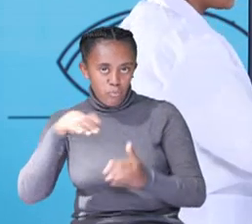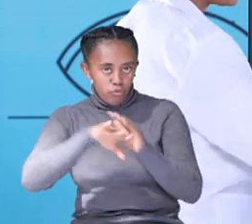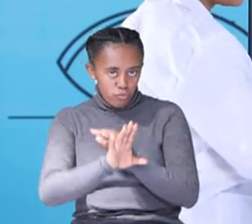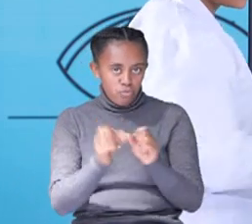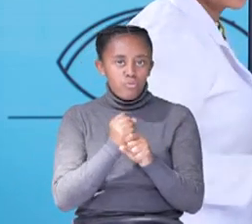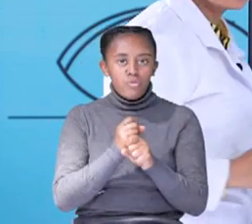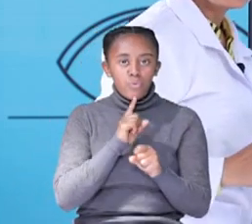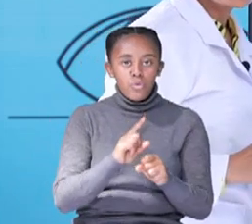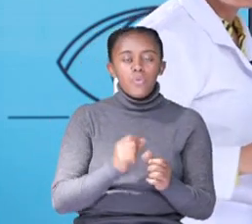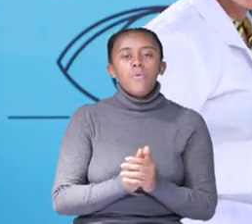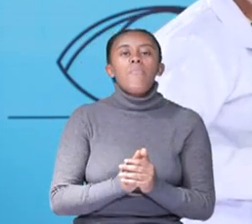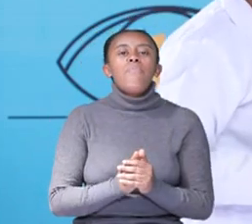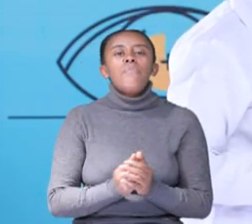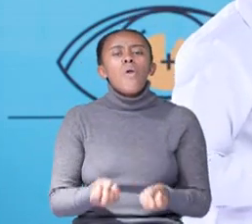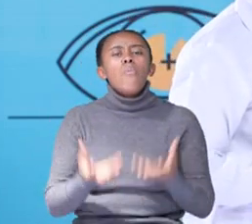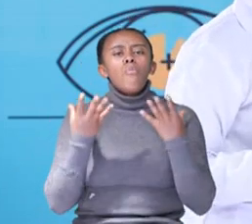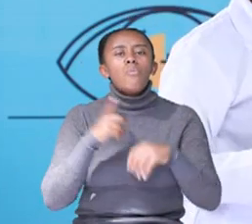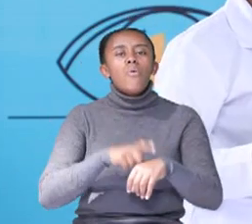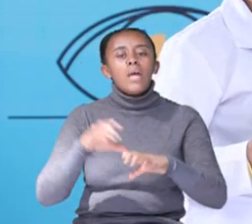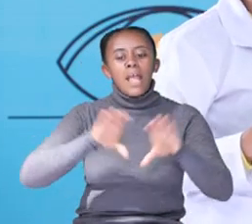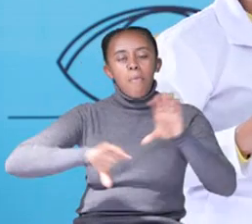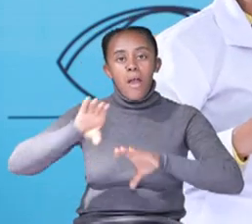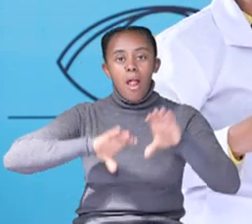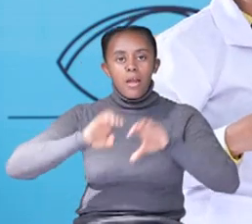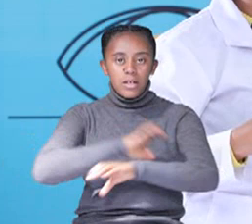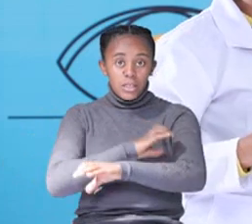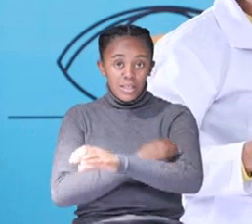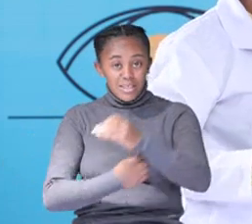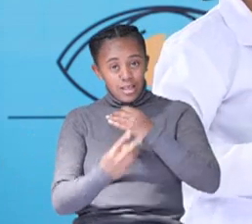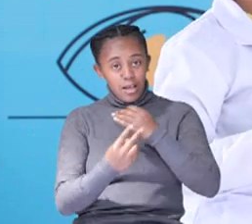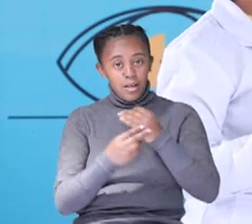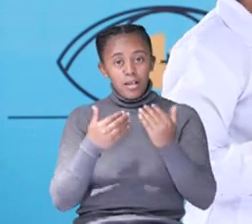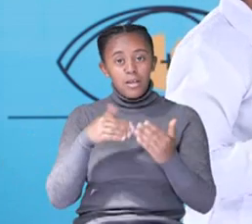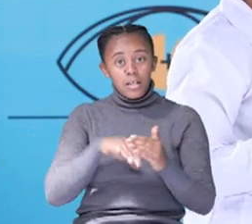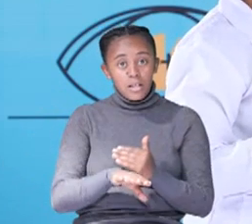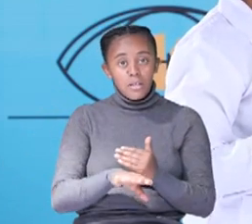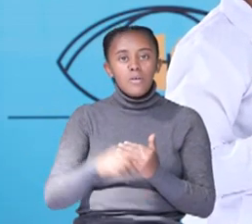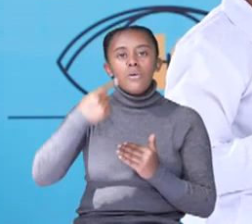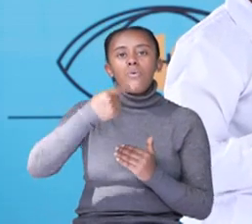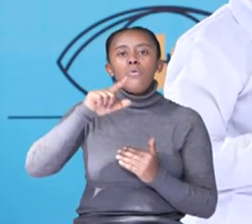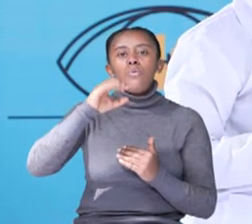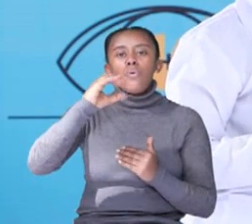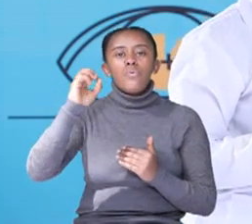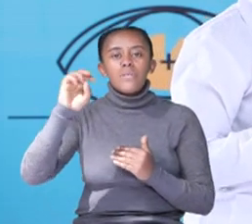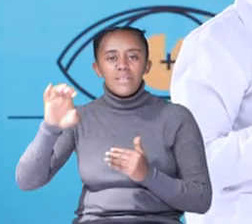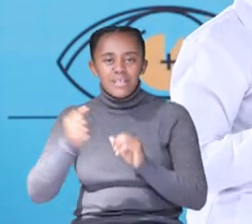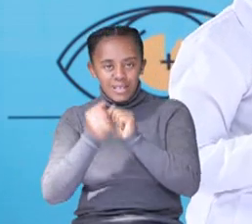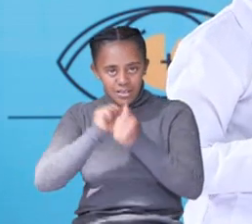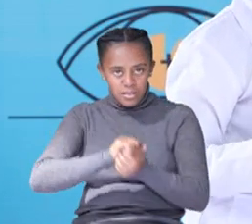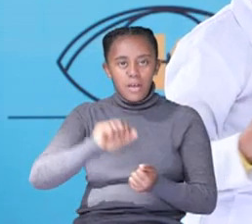And in Krebs cycle, most of the chemical energy stored in glucose will be changed